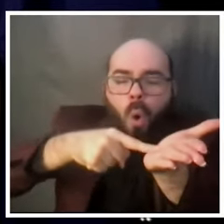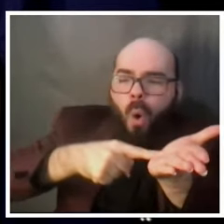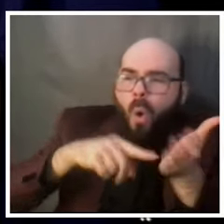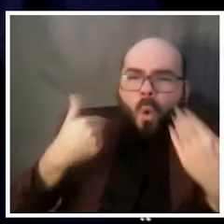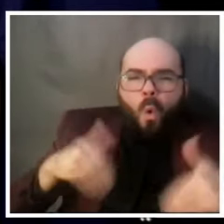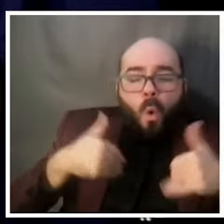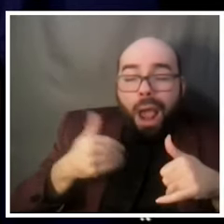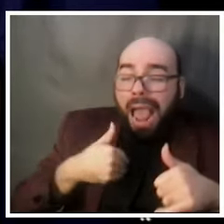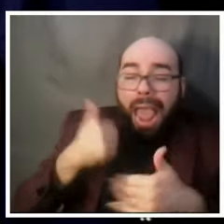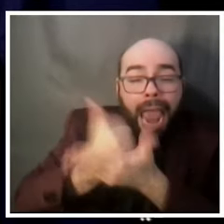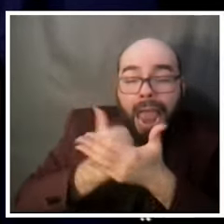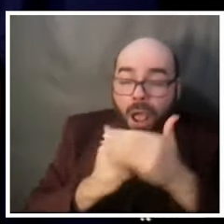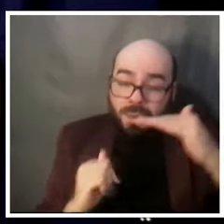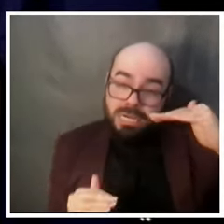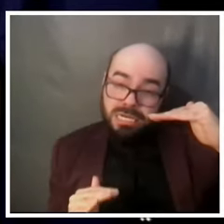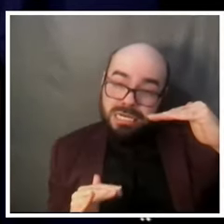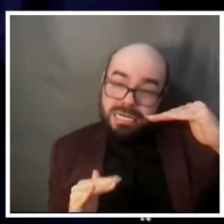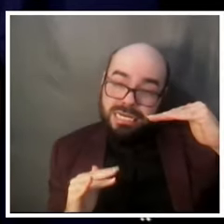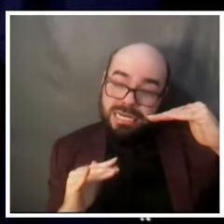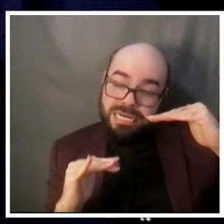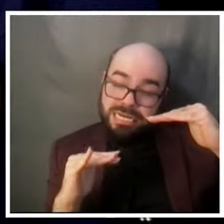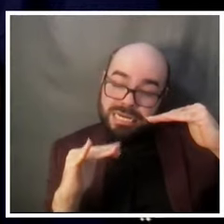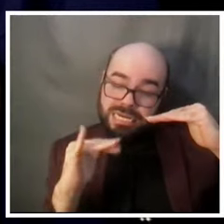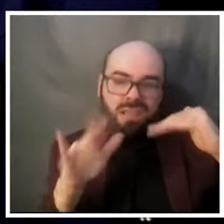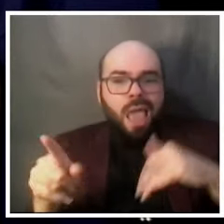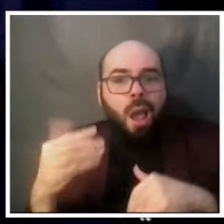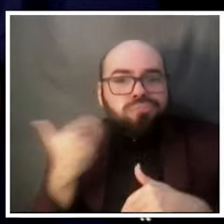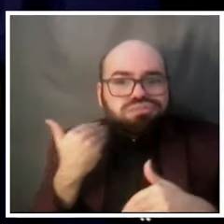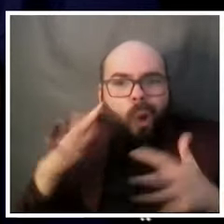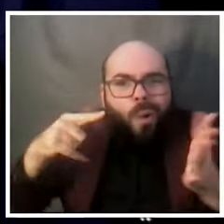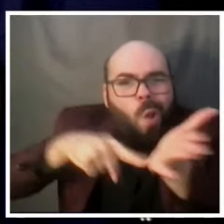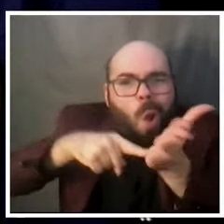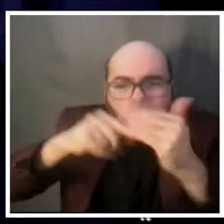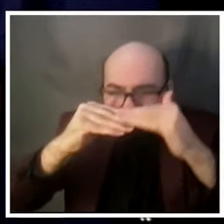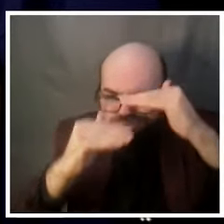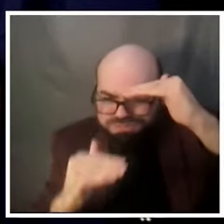trillion. $1 trillion.